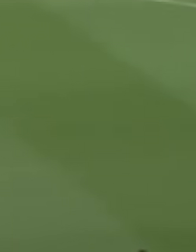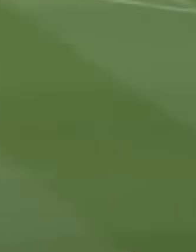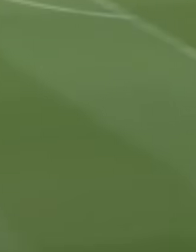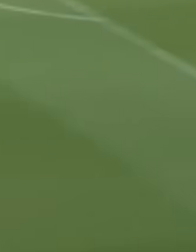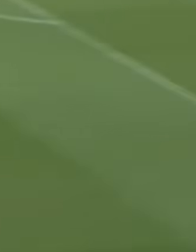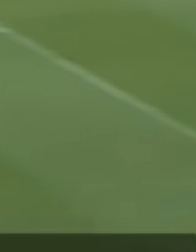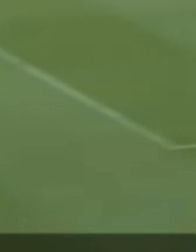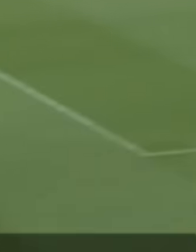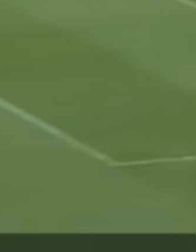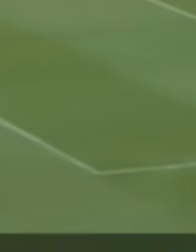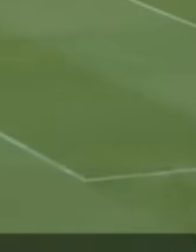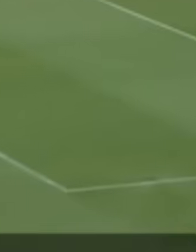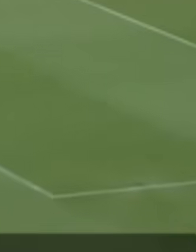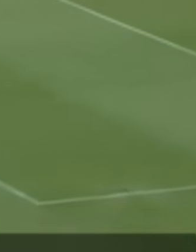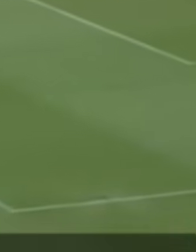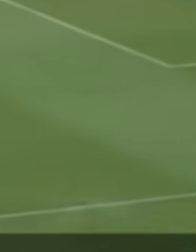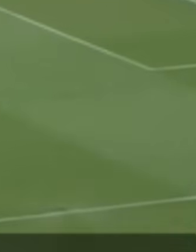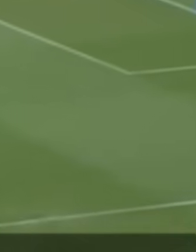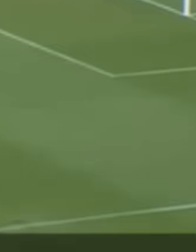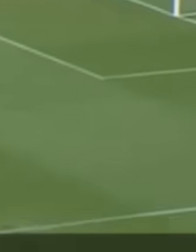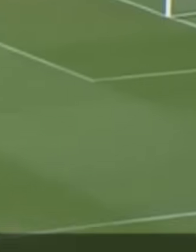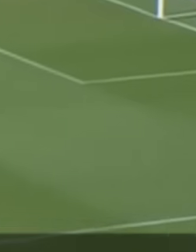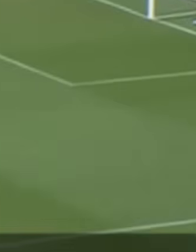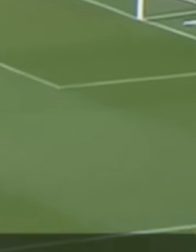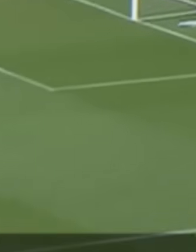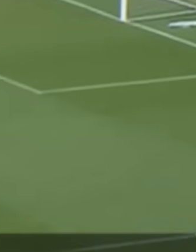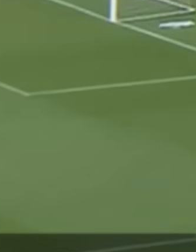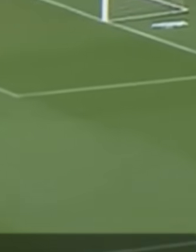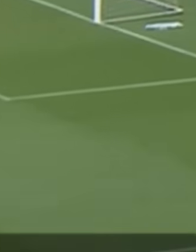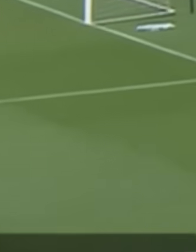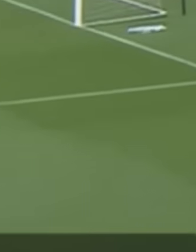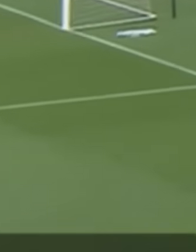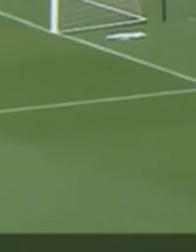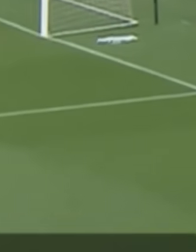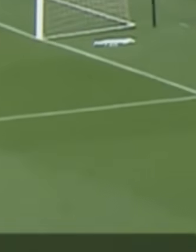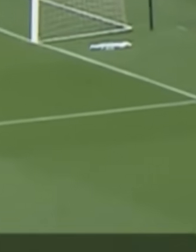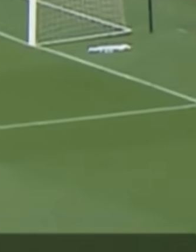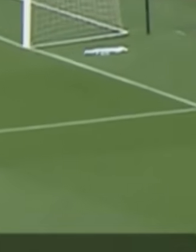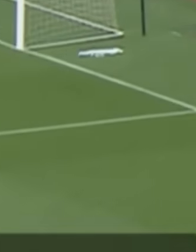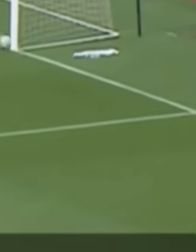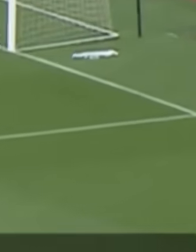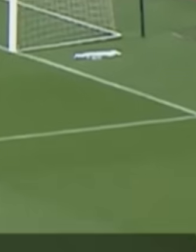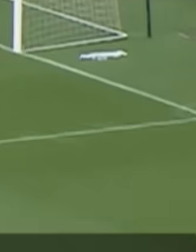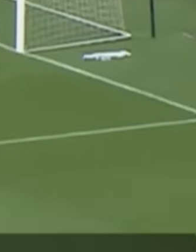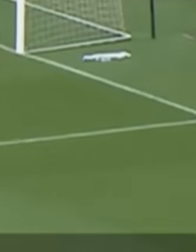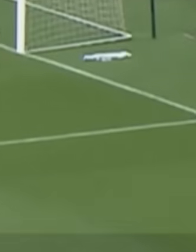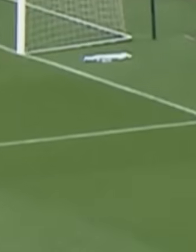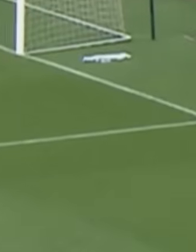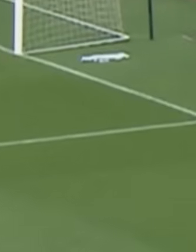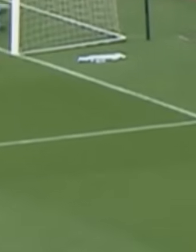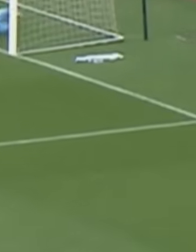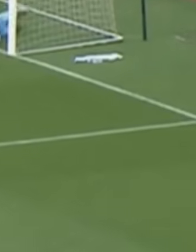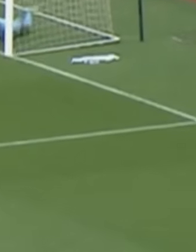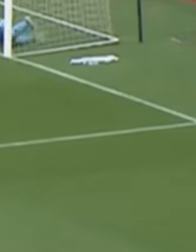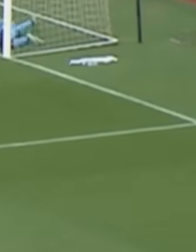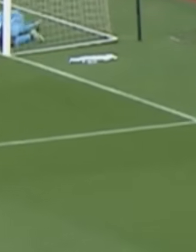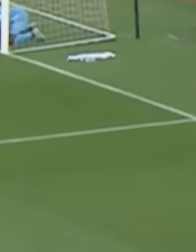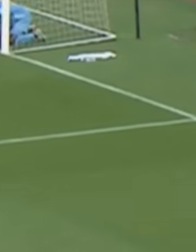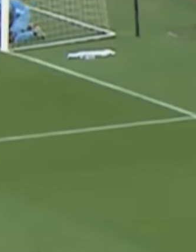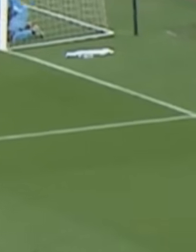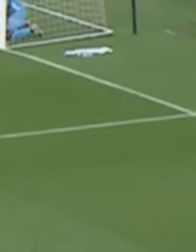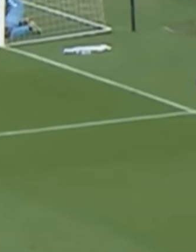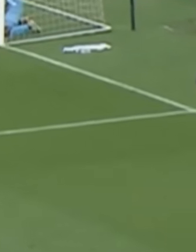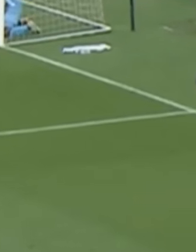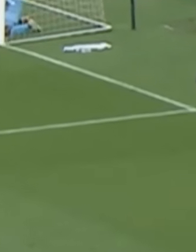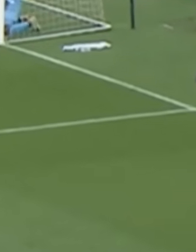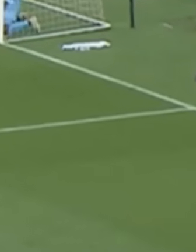South Africa mahlali bhola engenenhle uzawufika phezu kwayo. Yasikwariswa kakuhle lapho yaphuma phansi komilenze yangena ngaphakathi